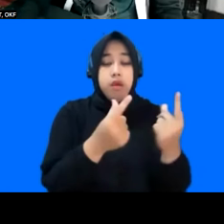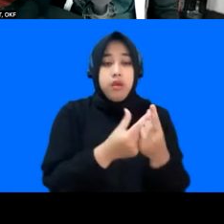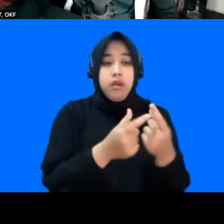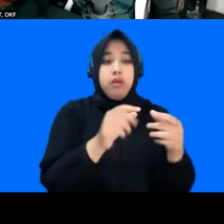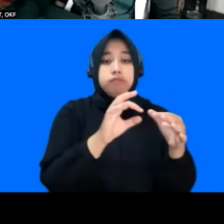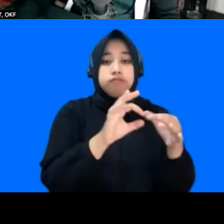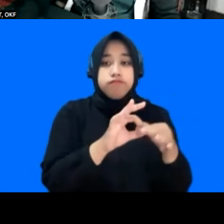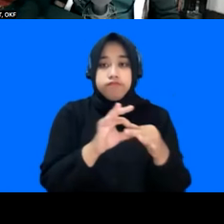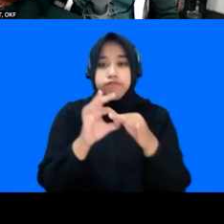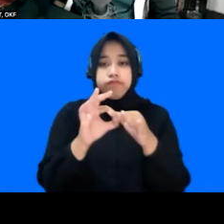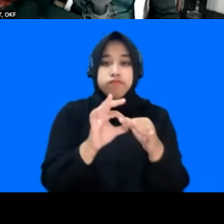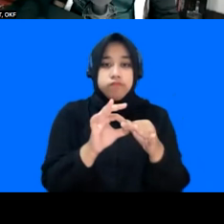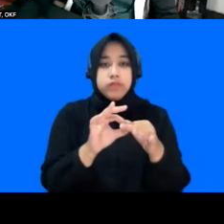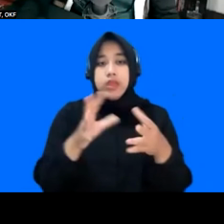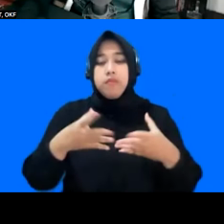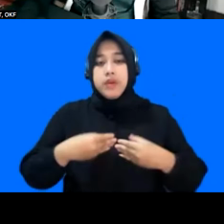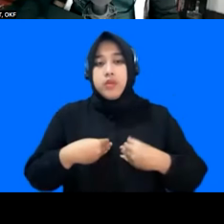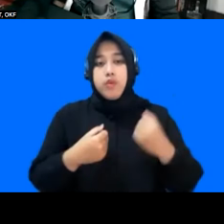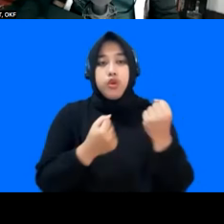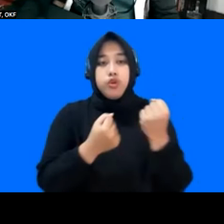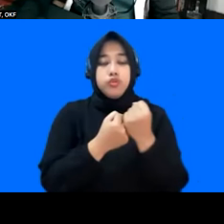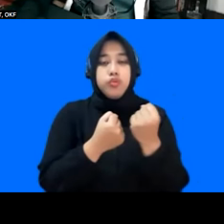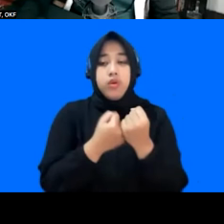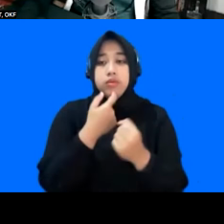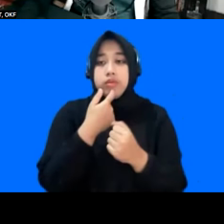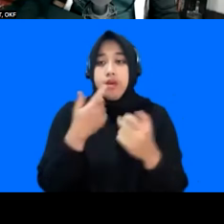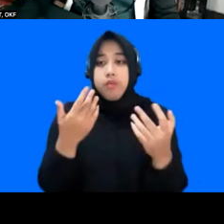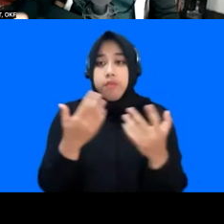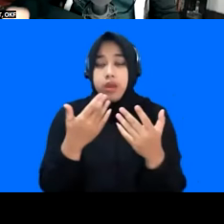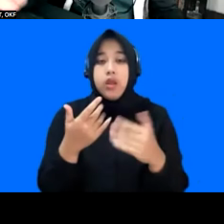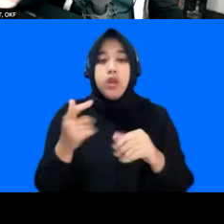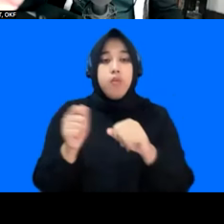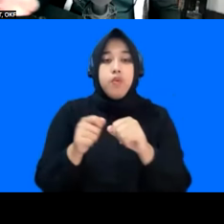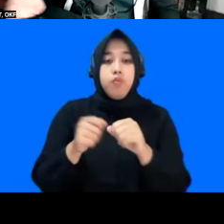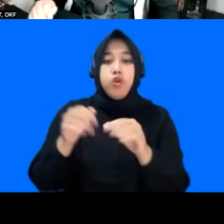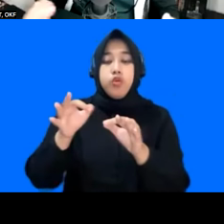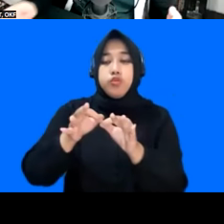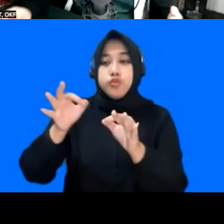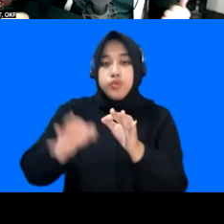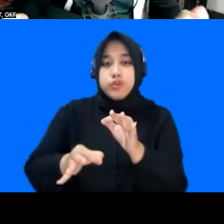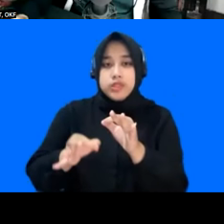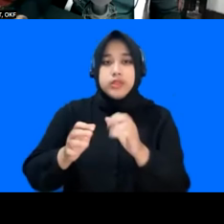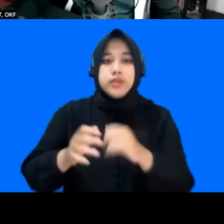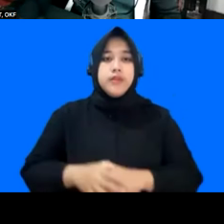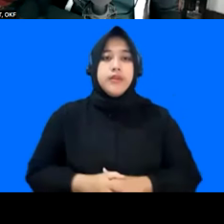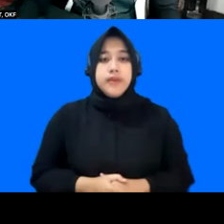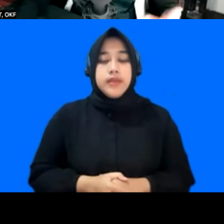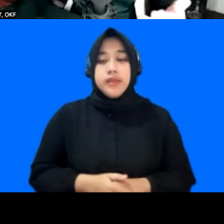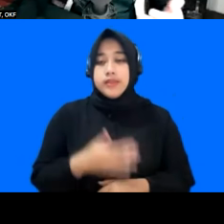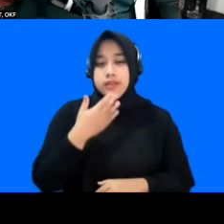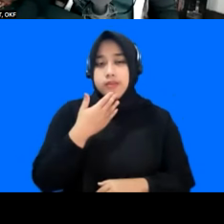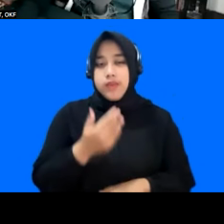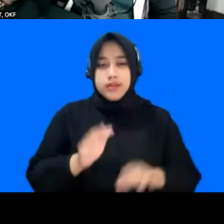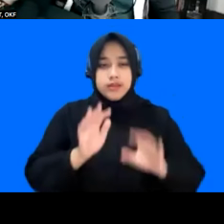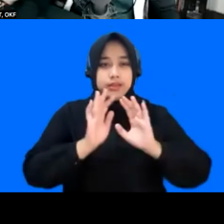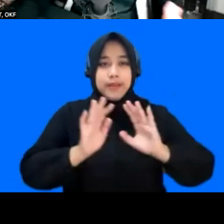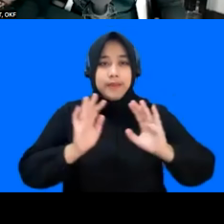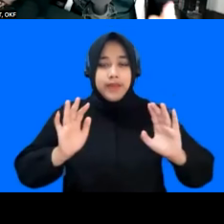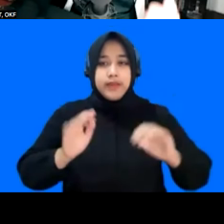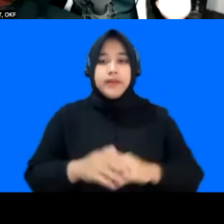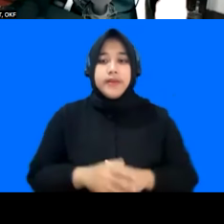how to do these solutions that we've done. And with that, thank you very much for listening. You can find me